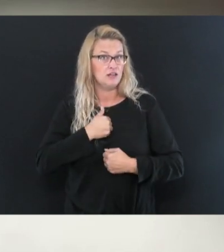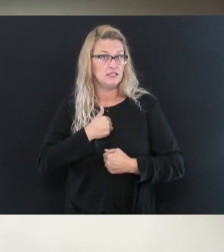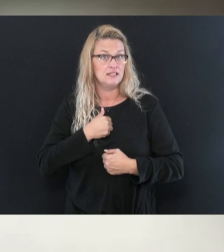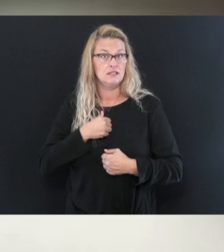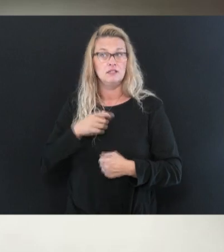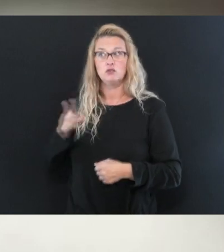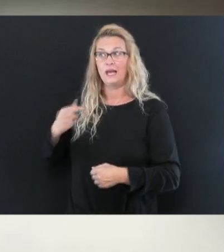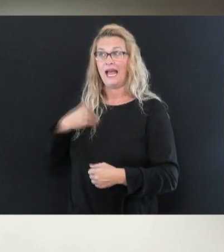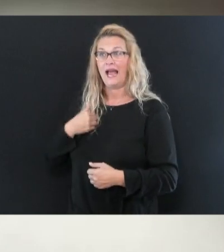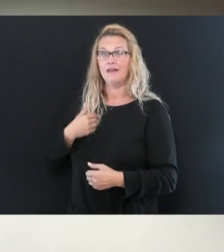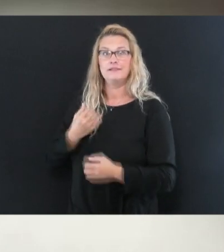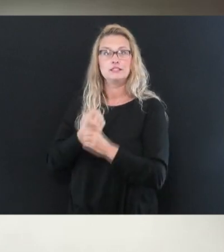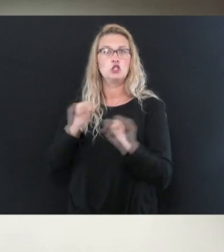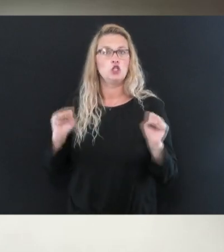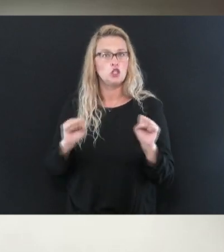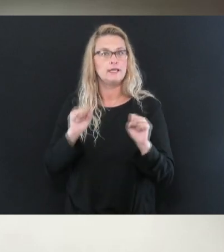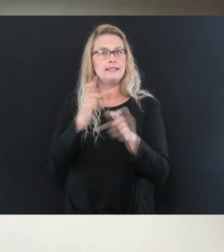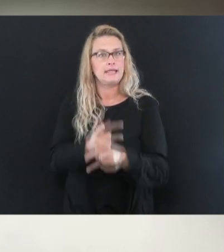his family.